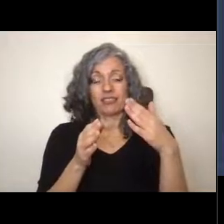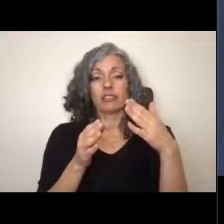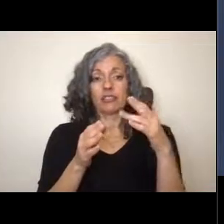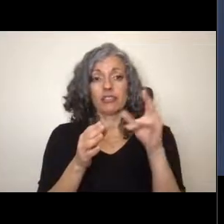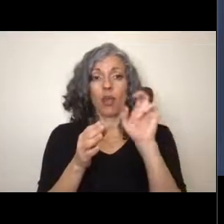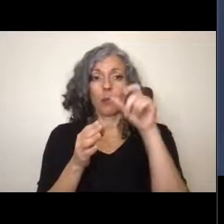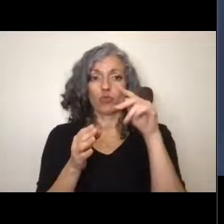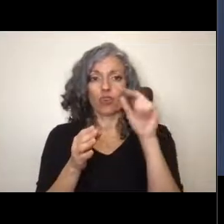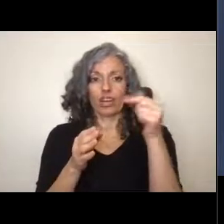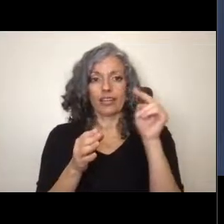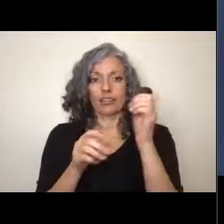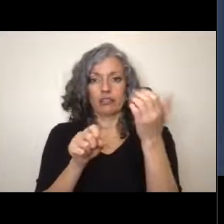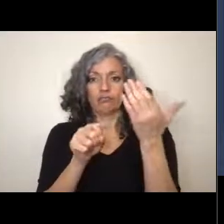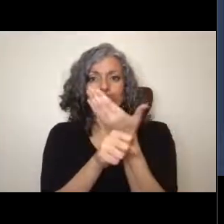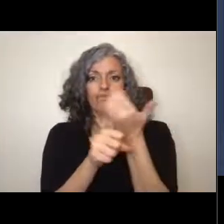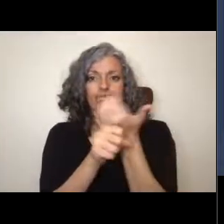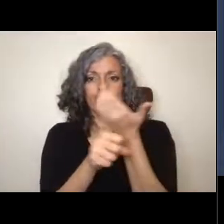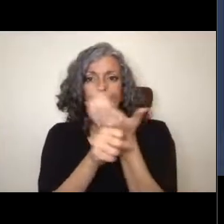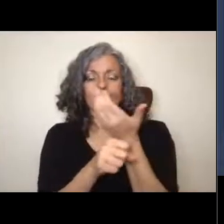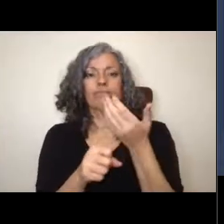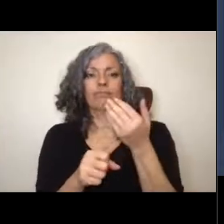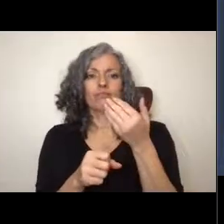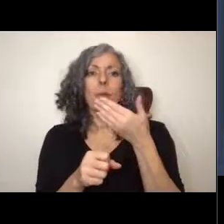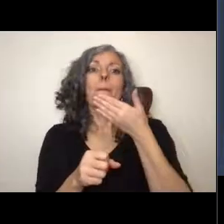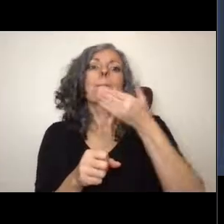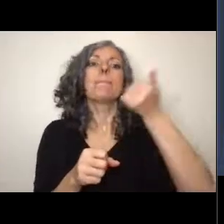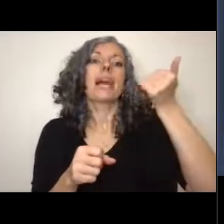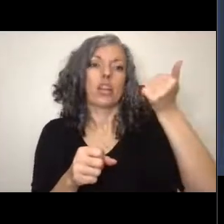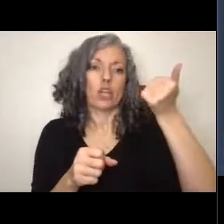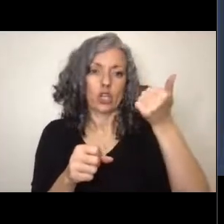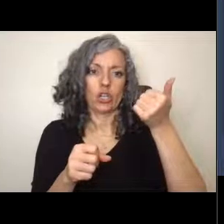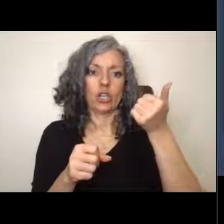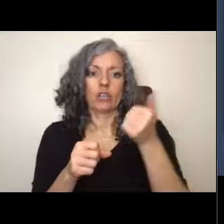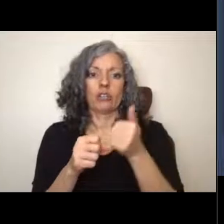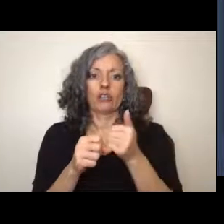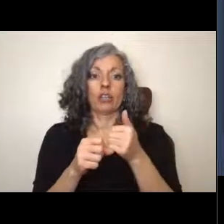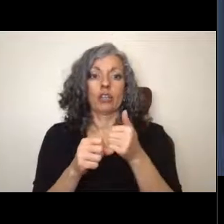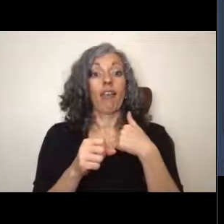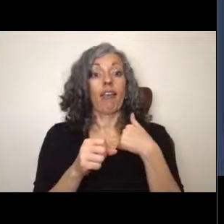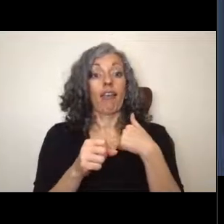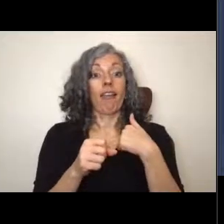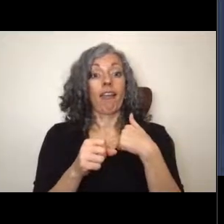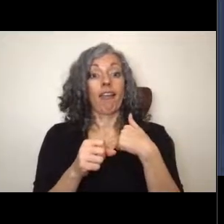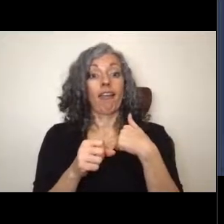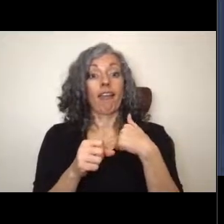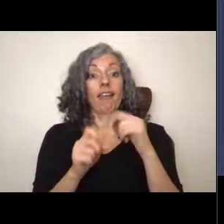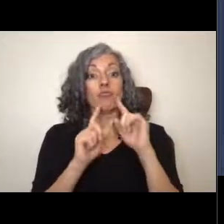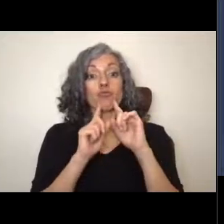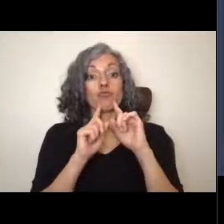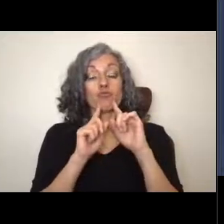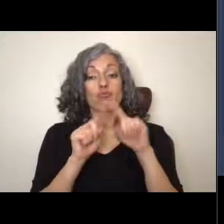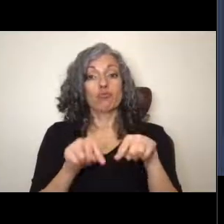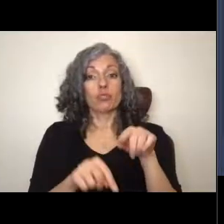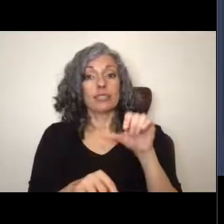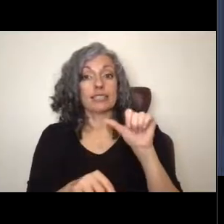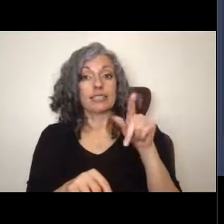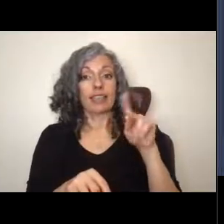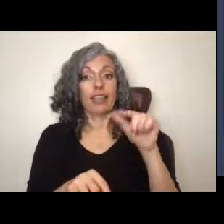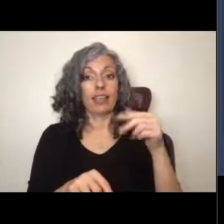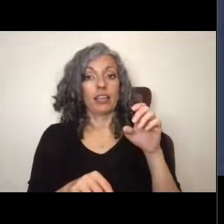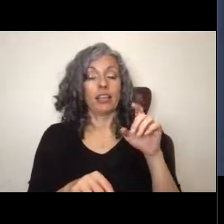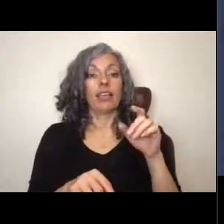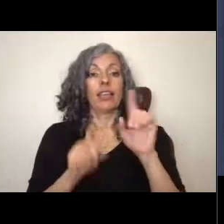to something better. So I requested that SCAG and or Southgate be available to answer that question. So I